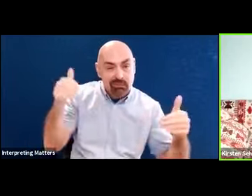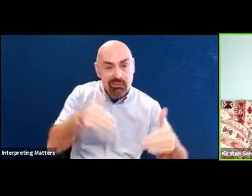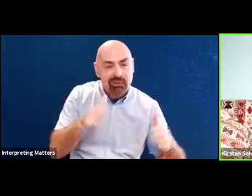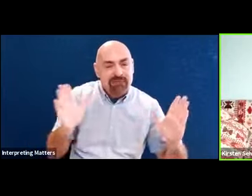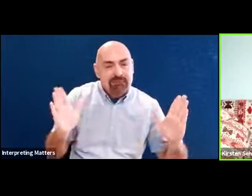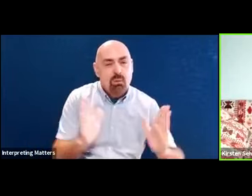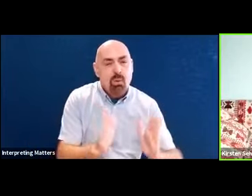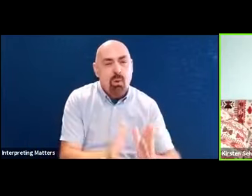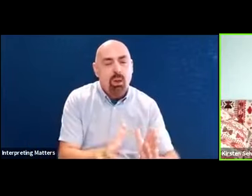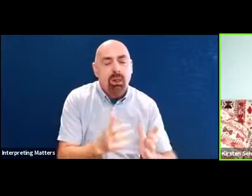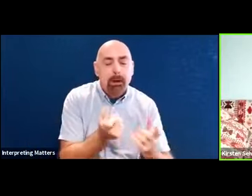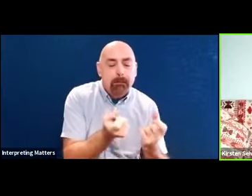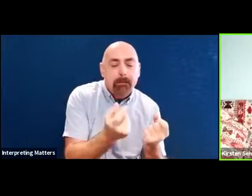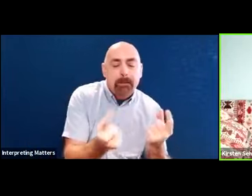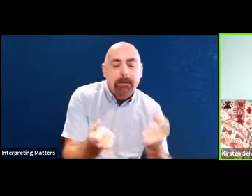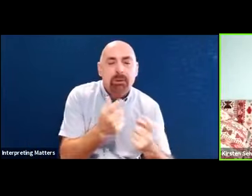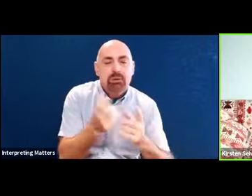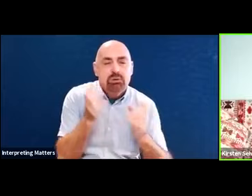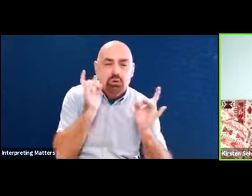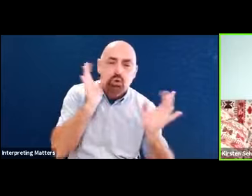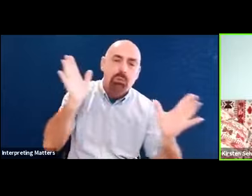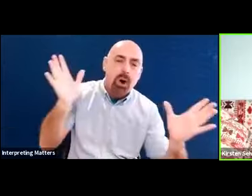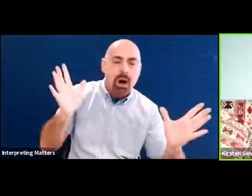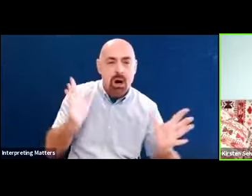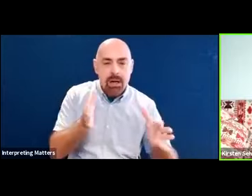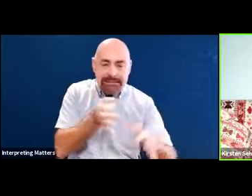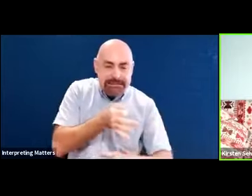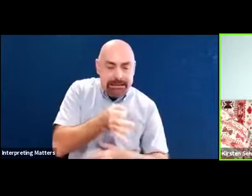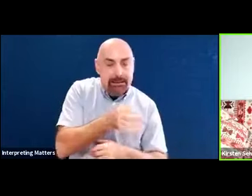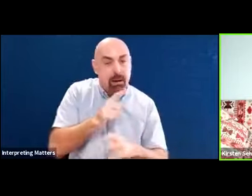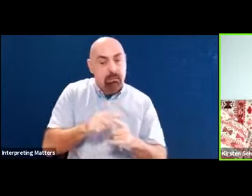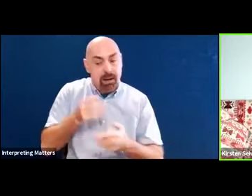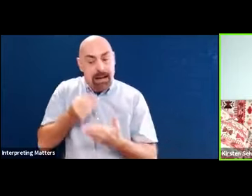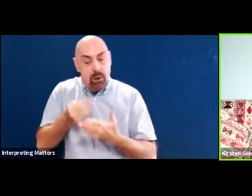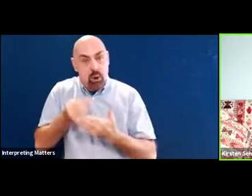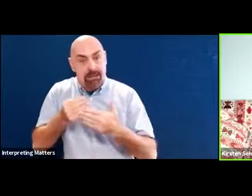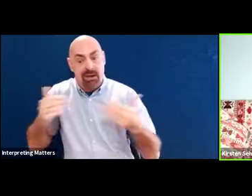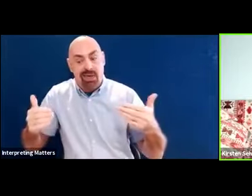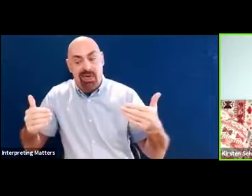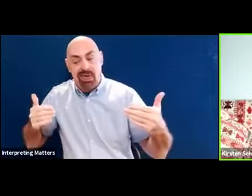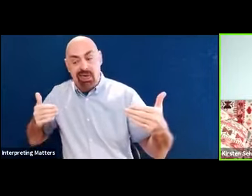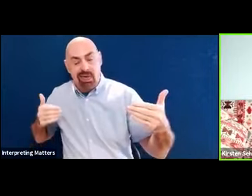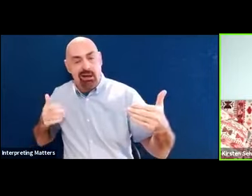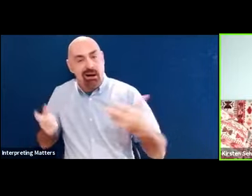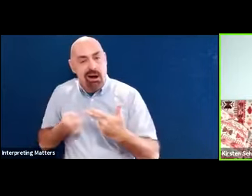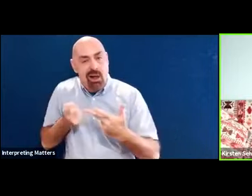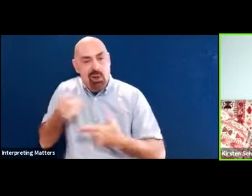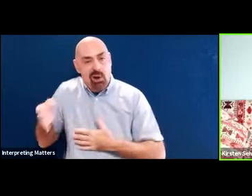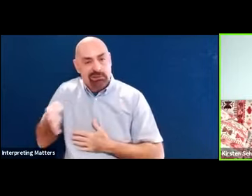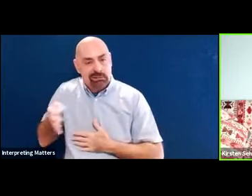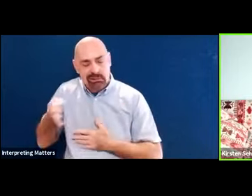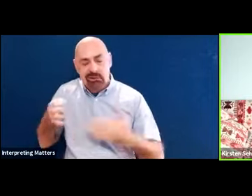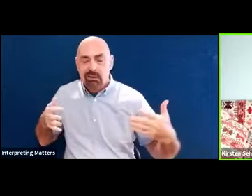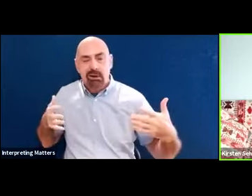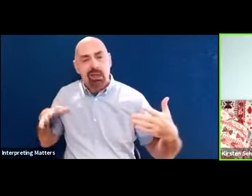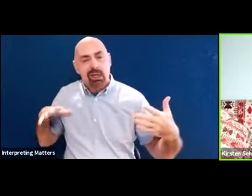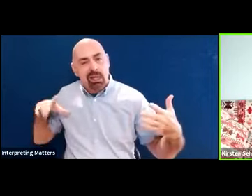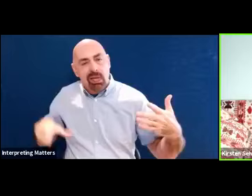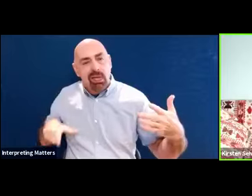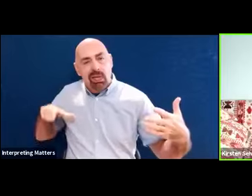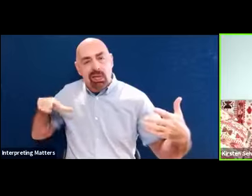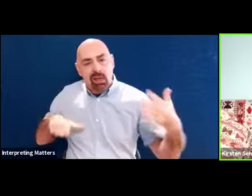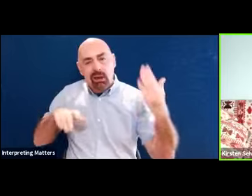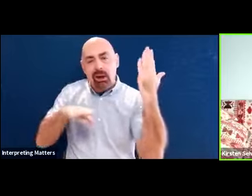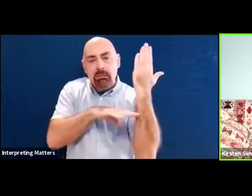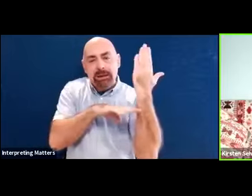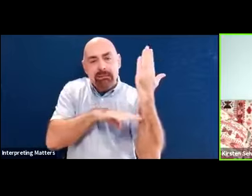small number of superstar cities, while the economies of less successful cities are languishing in middle-income